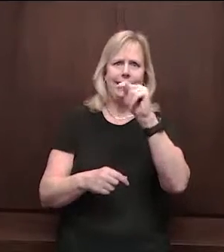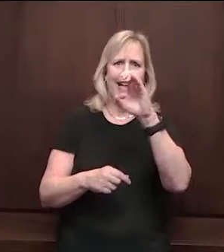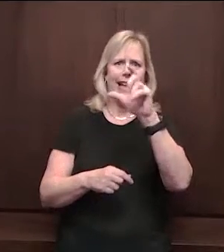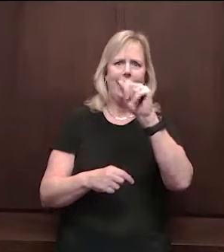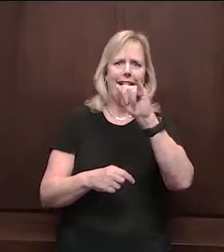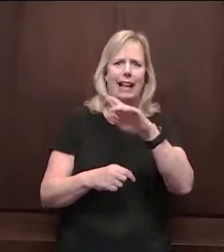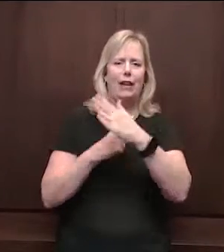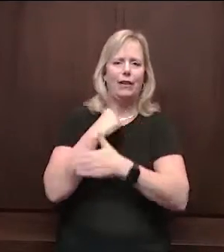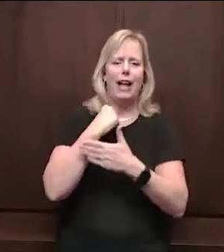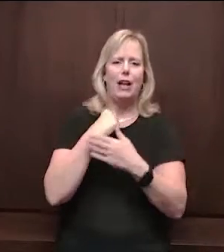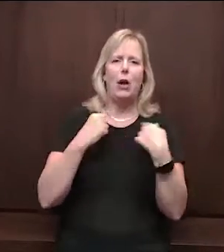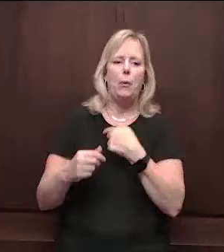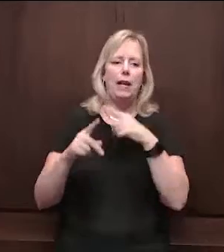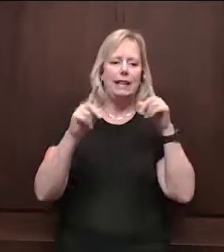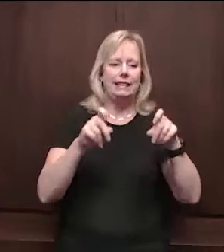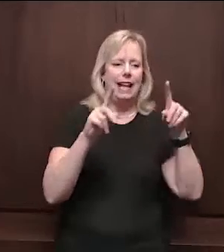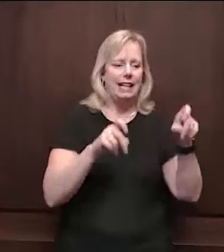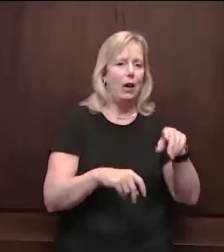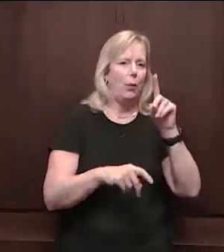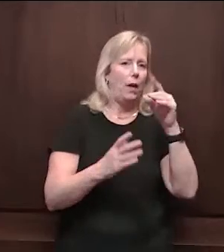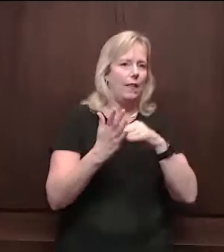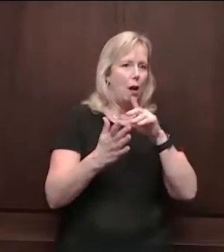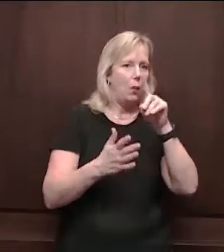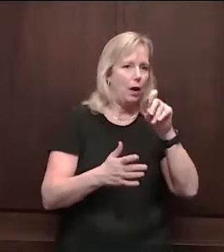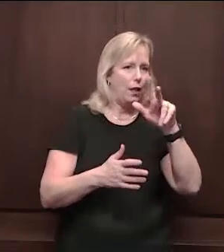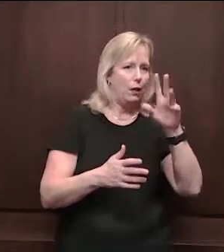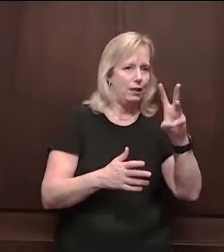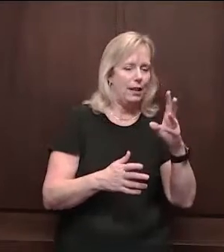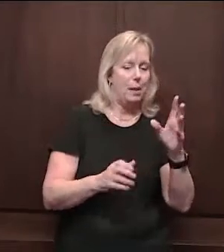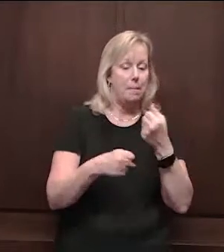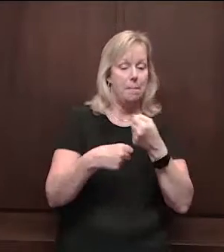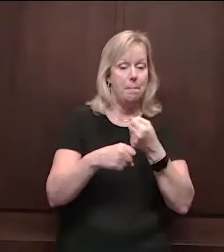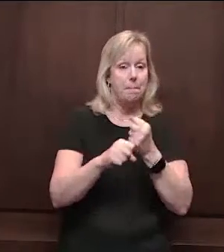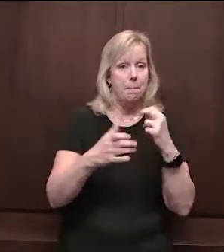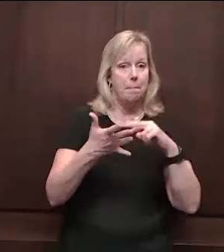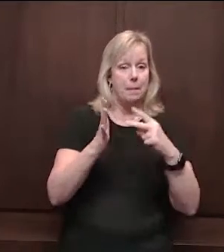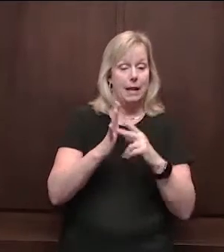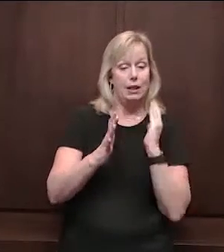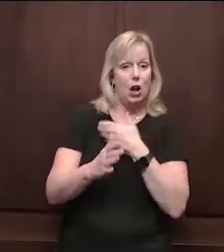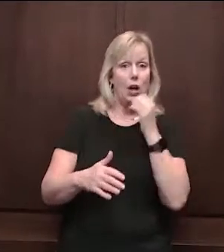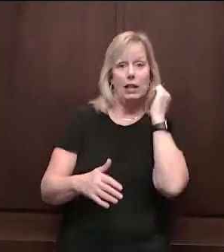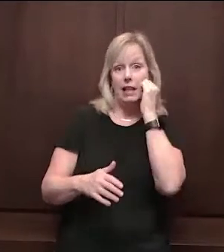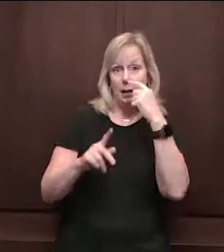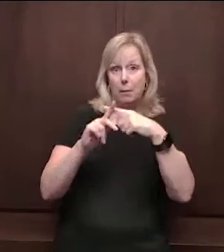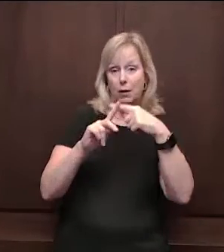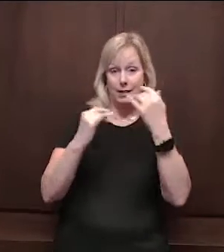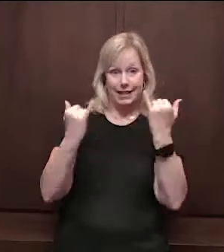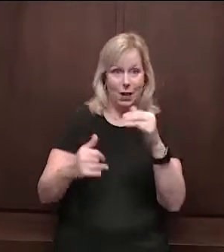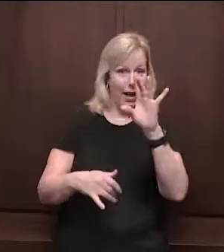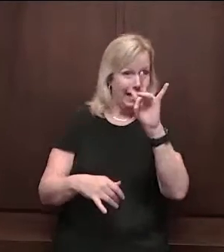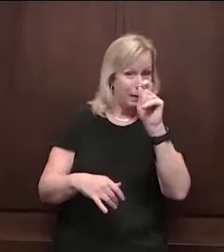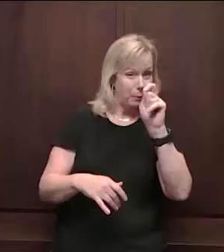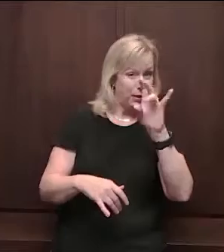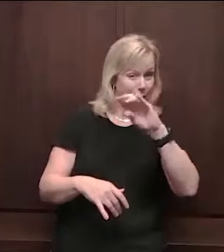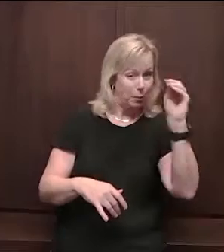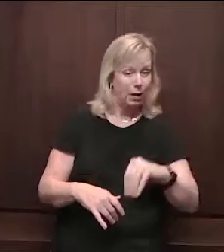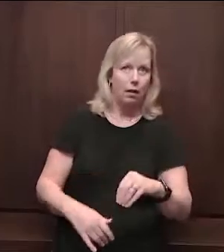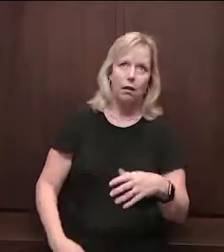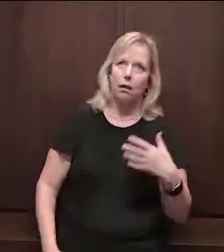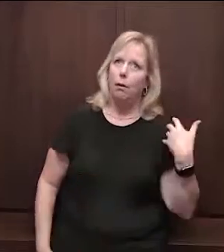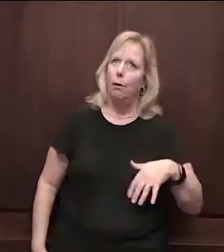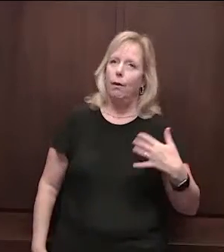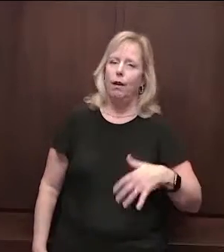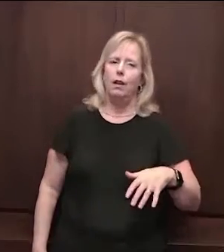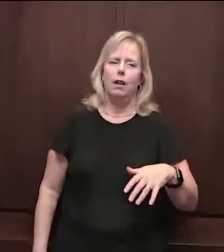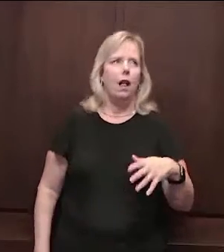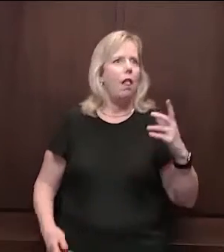tested 1,136. That brings our daily county positivity to 18.7%. Way back,